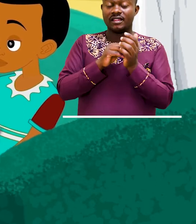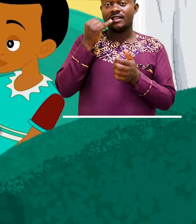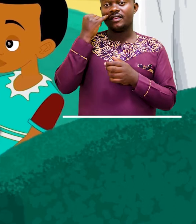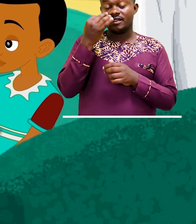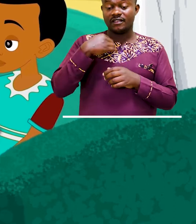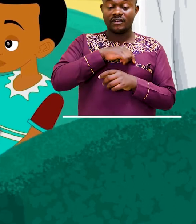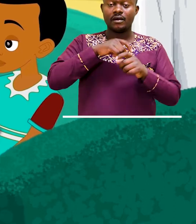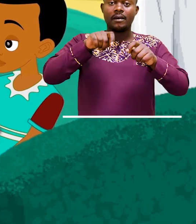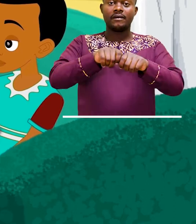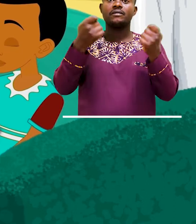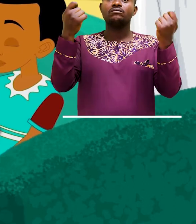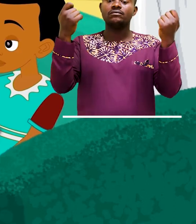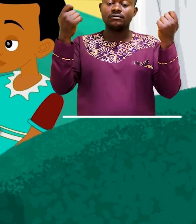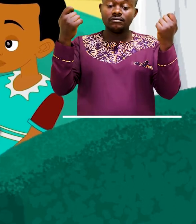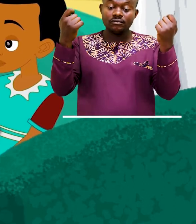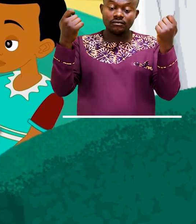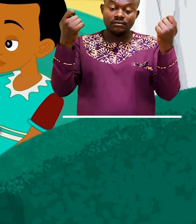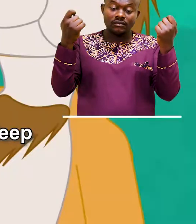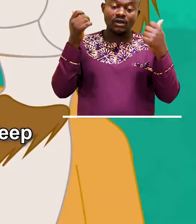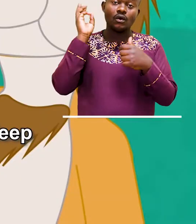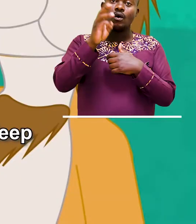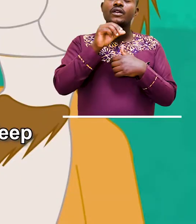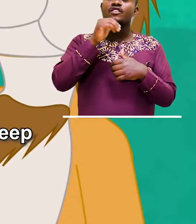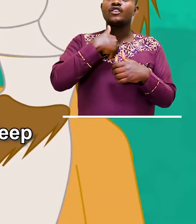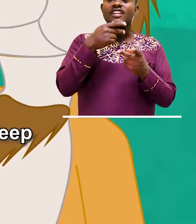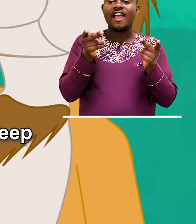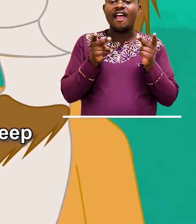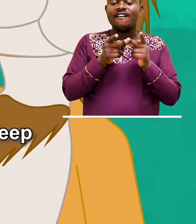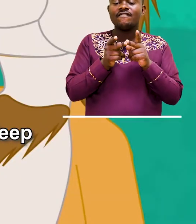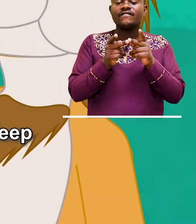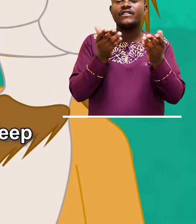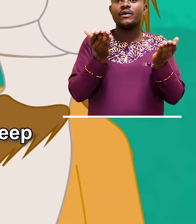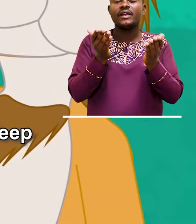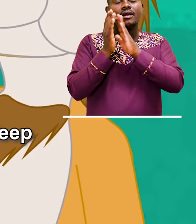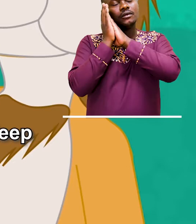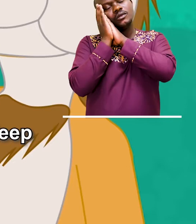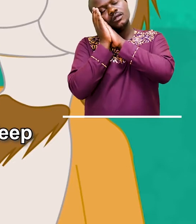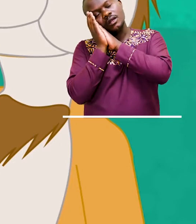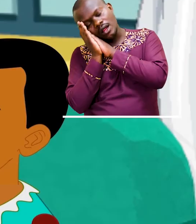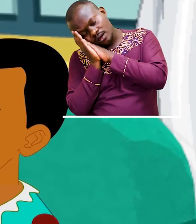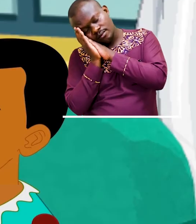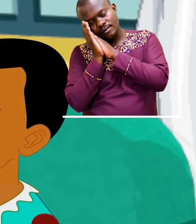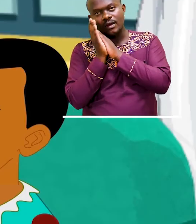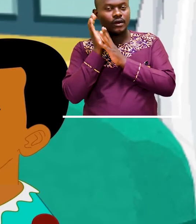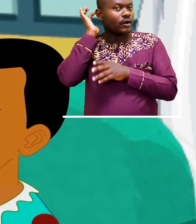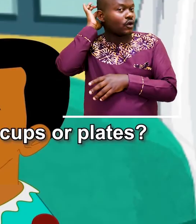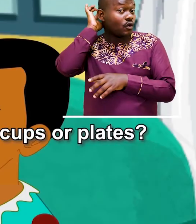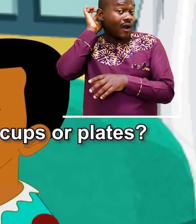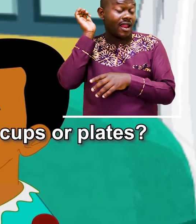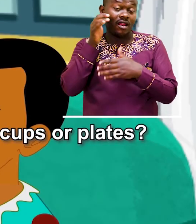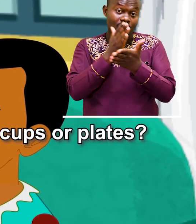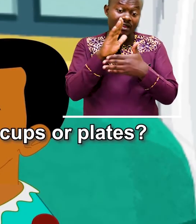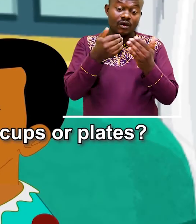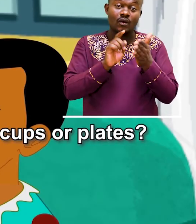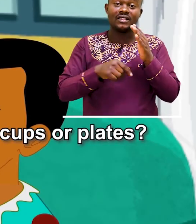And if we break the bed, we will not have anywhere to sleep. You're right.